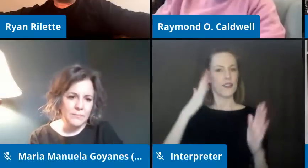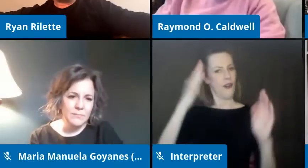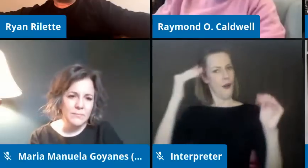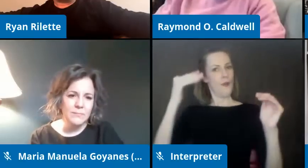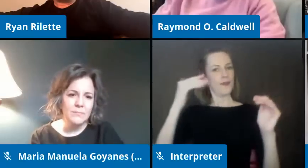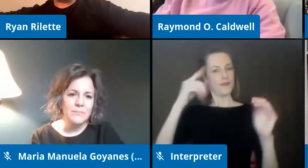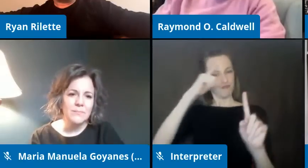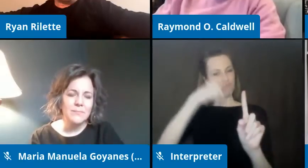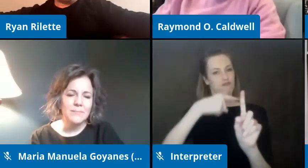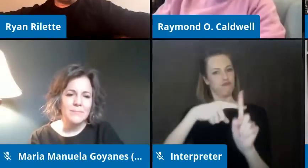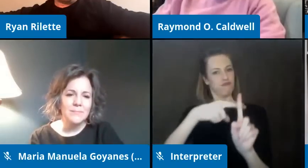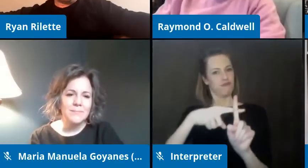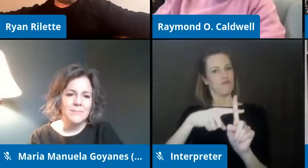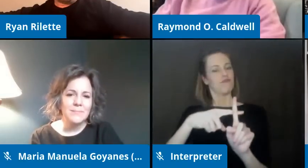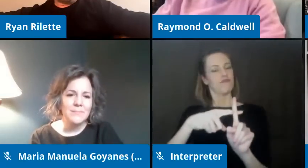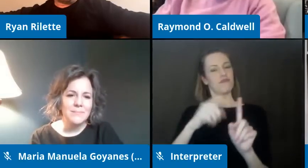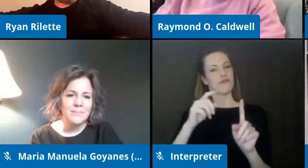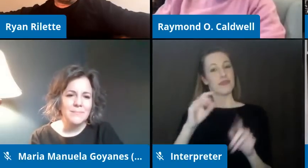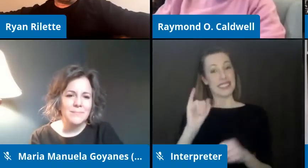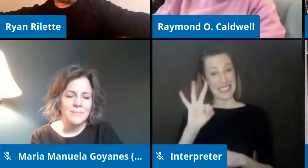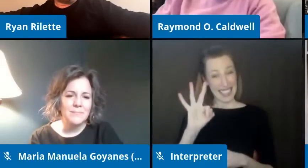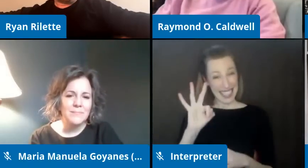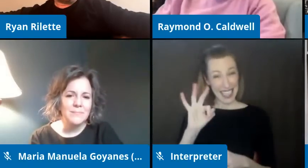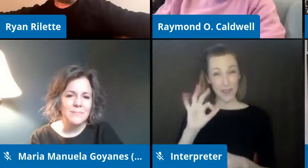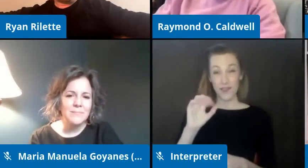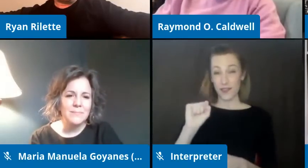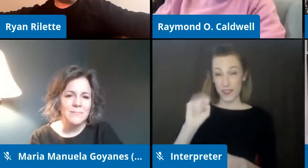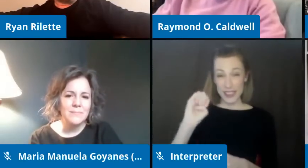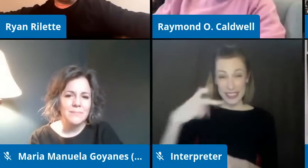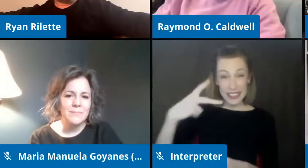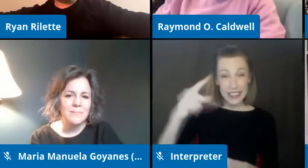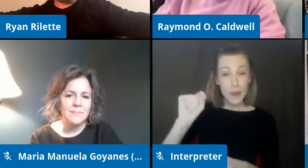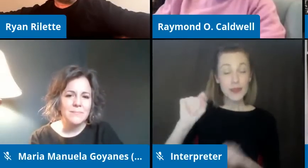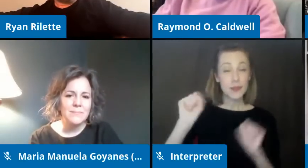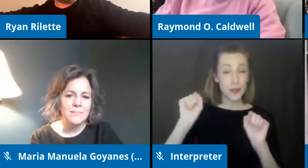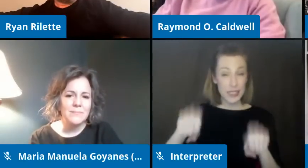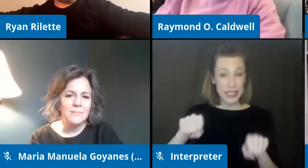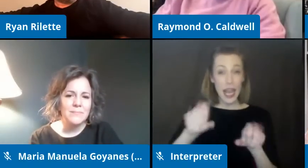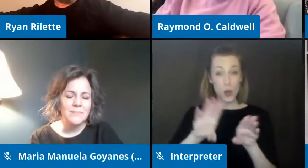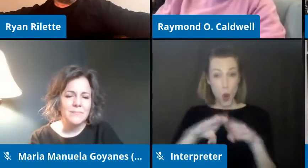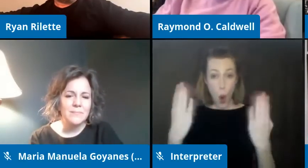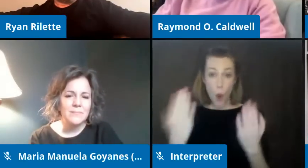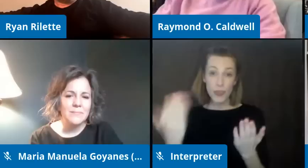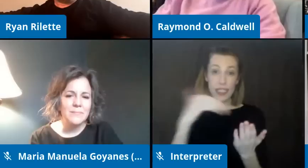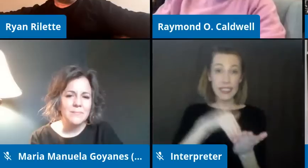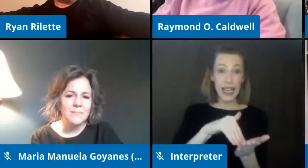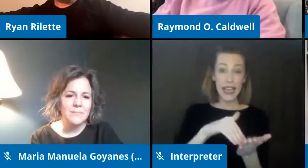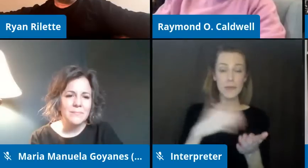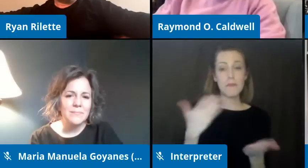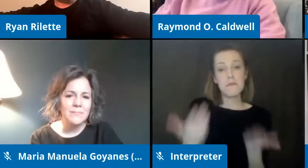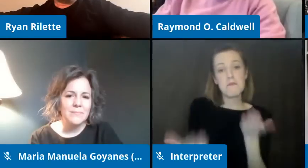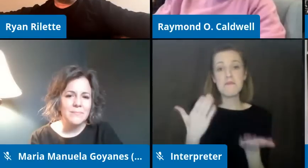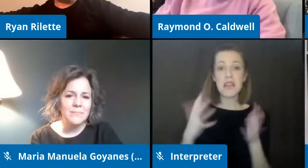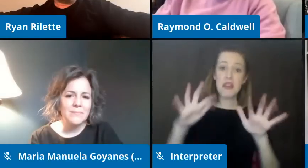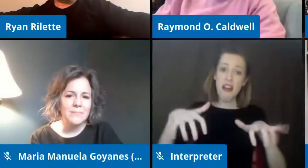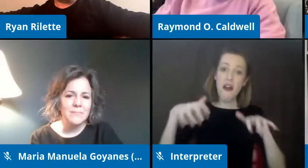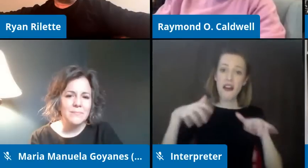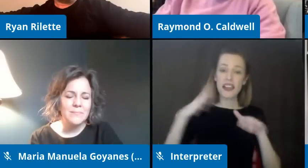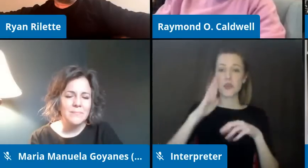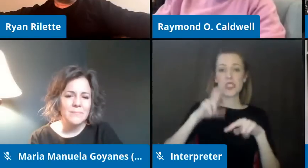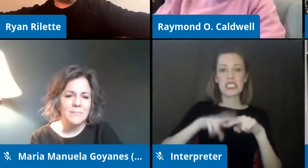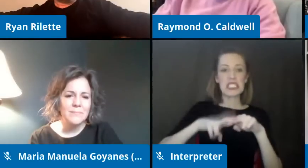in September, even with some amount of social distancing in the house, we should be okay. We won't have to furlough any staff or anything, knock